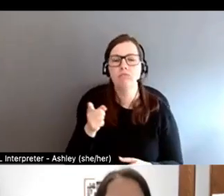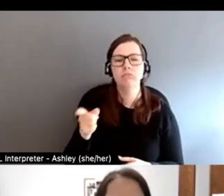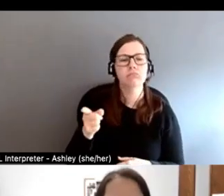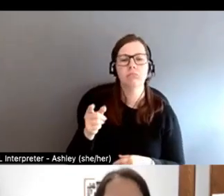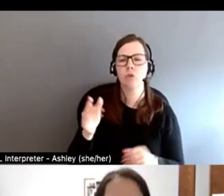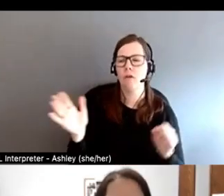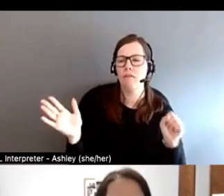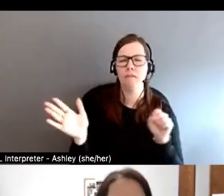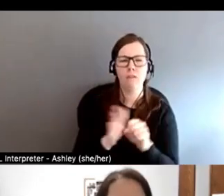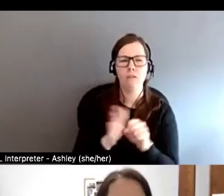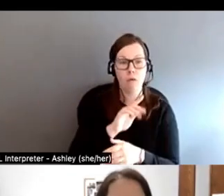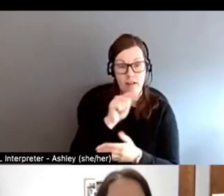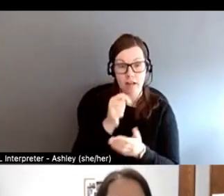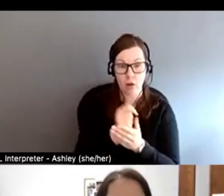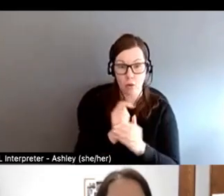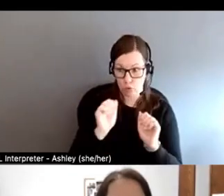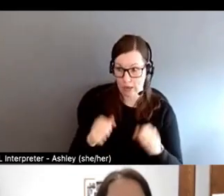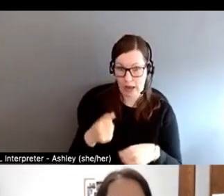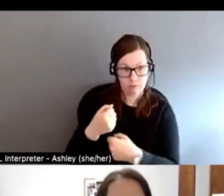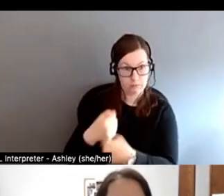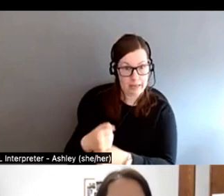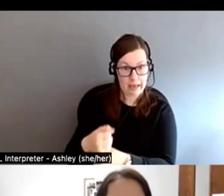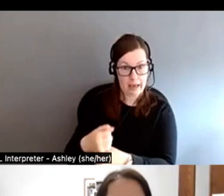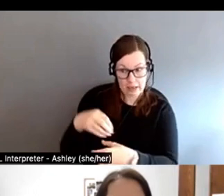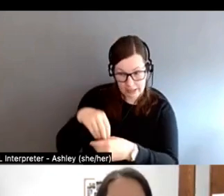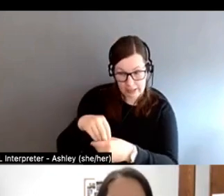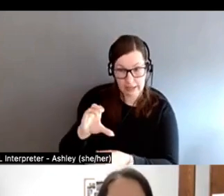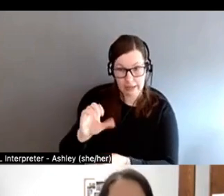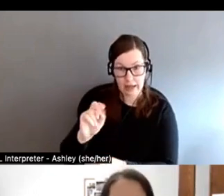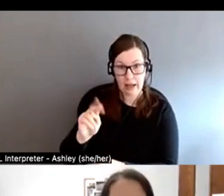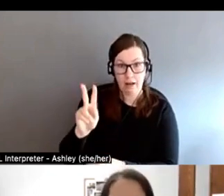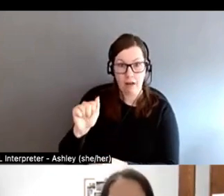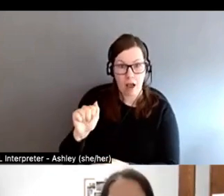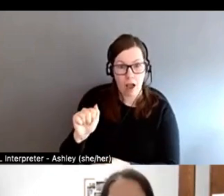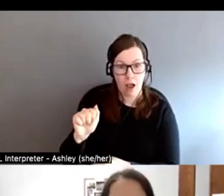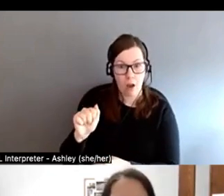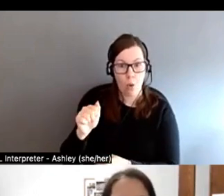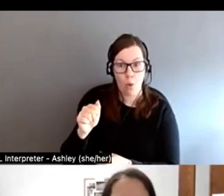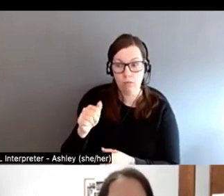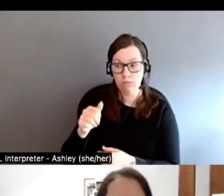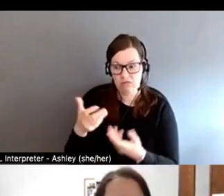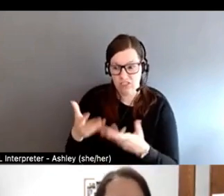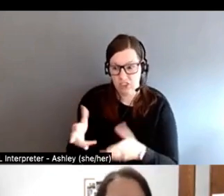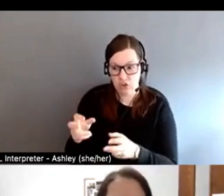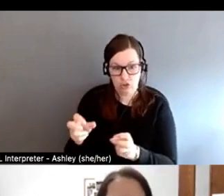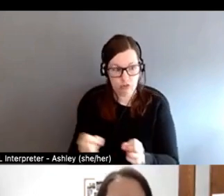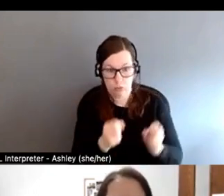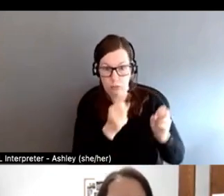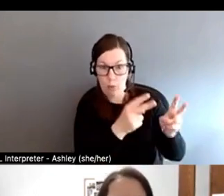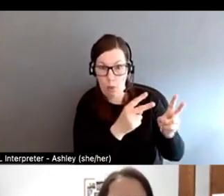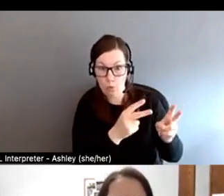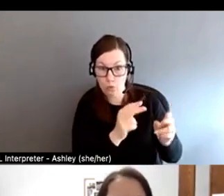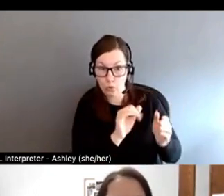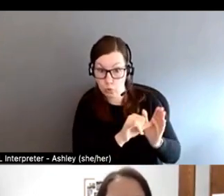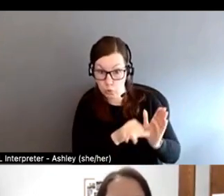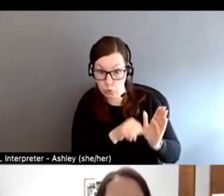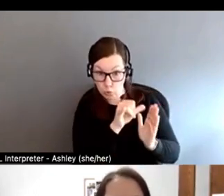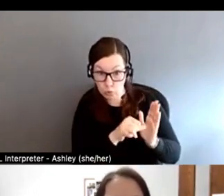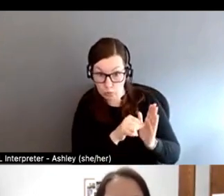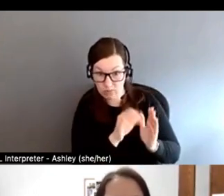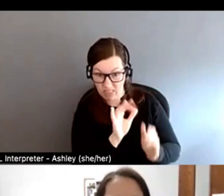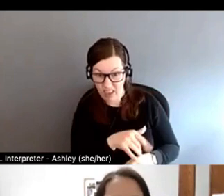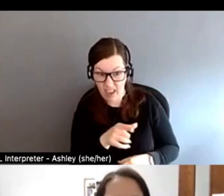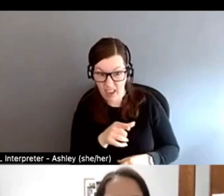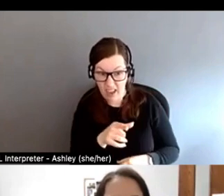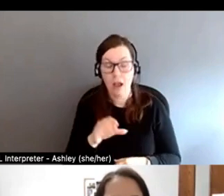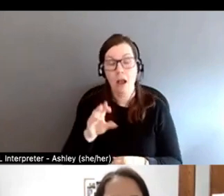just upload that to YouTube, or? So it depends. So the ones I started